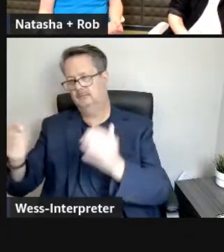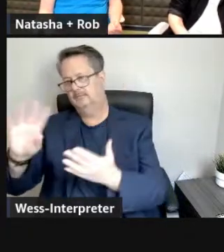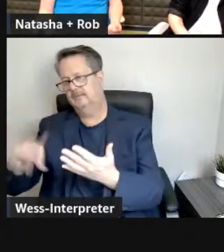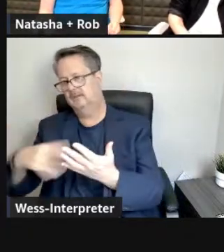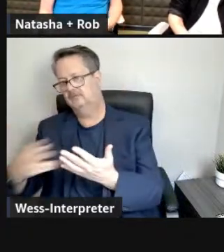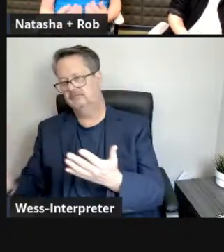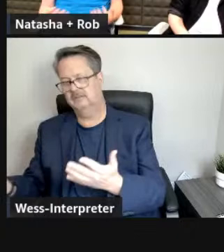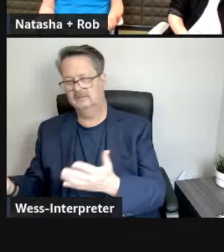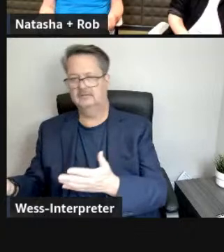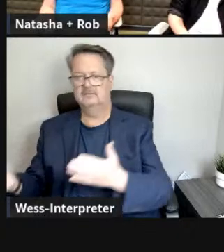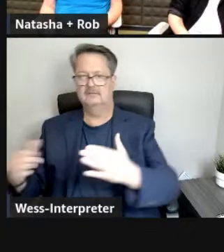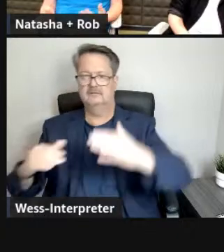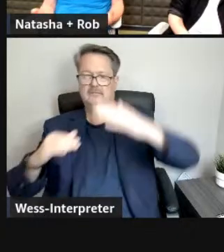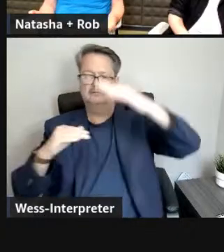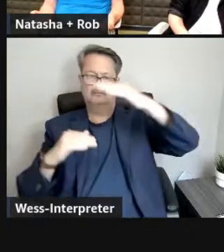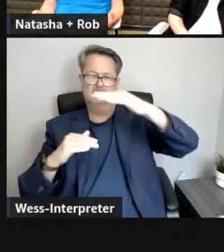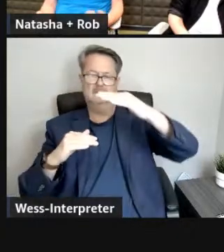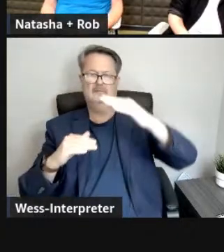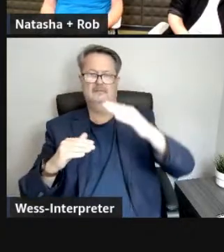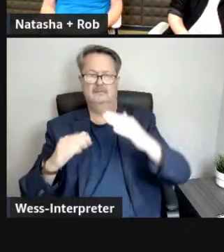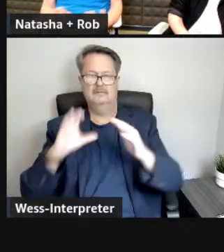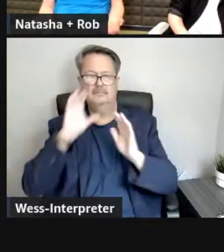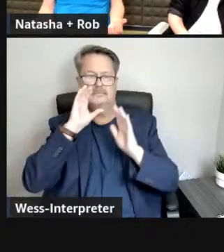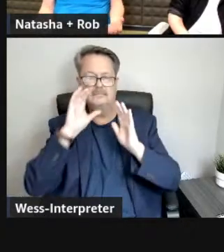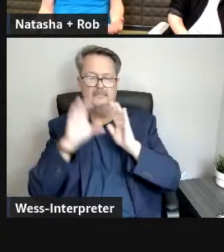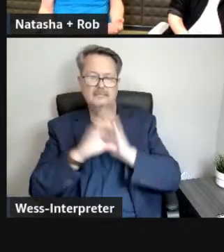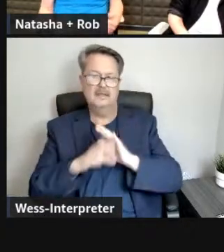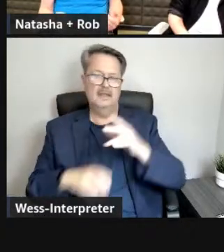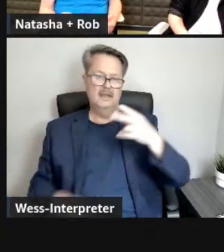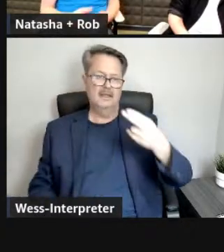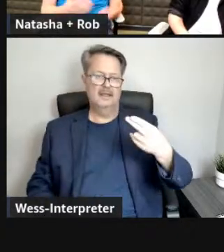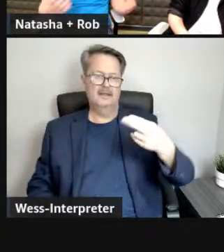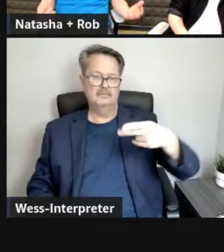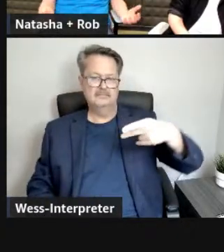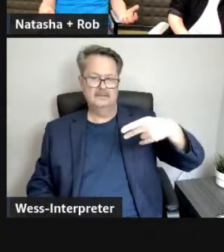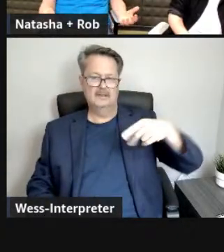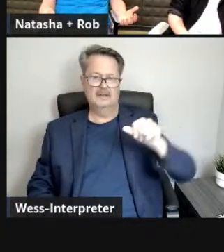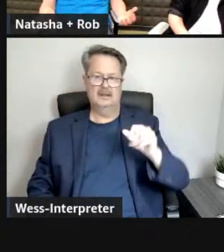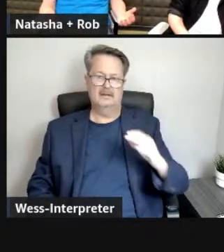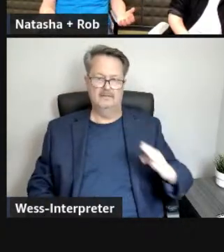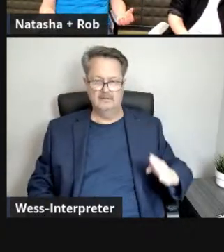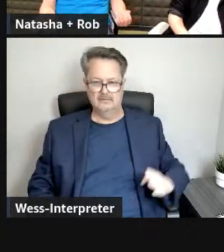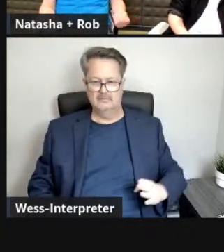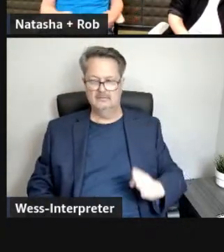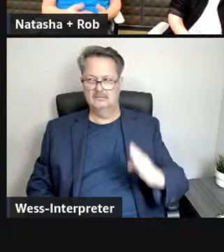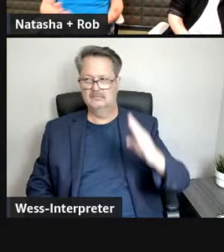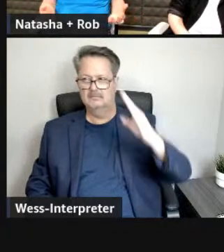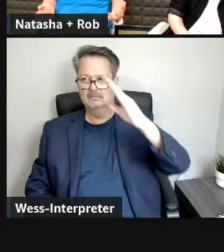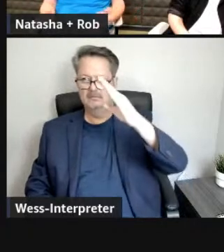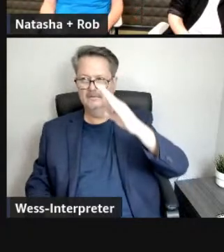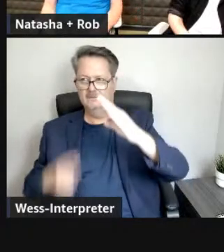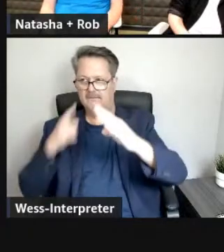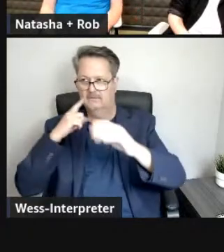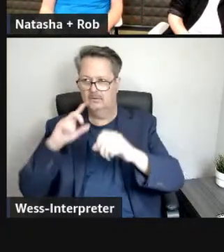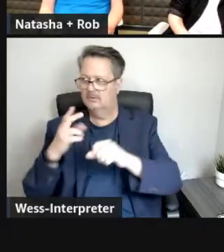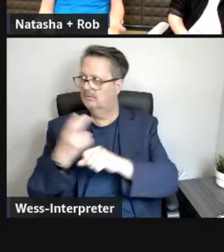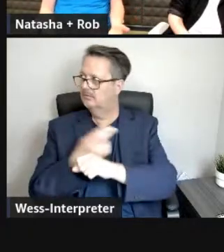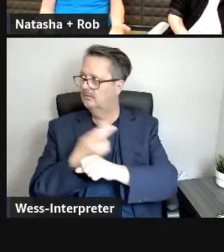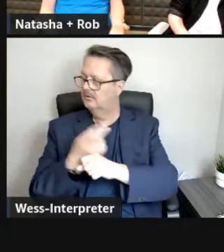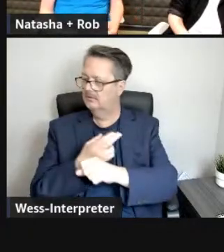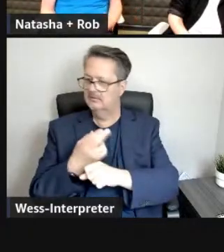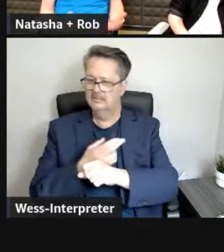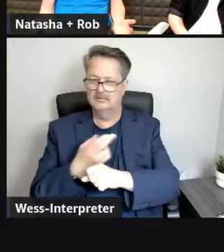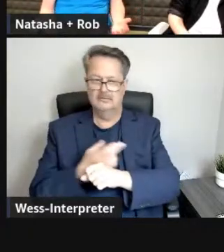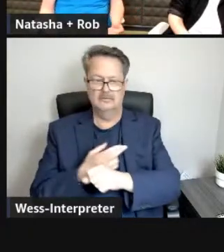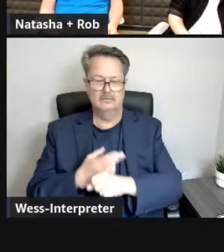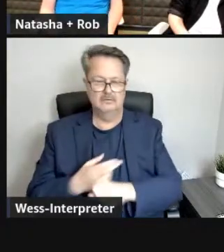metrics. You might consider using HPA to scale horizontally based on average CPU utilization, or KEDA to scale on things like